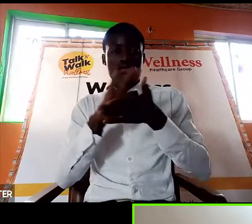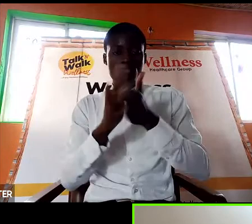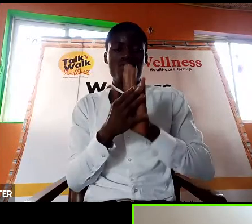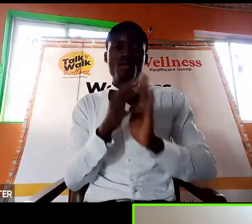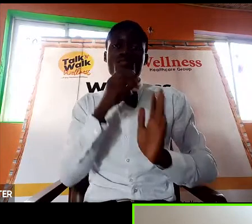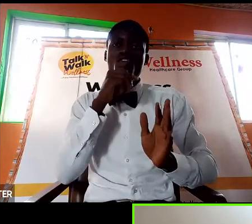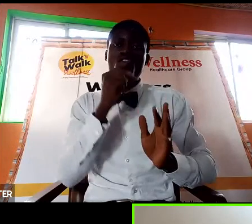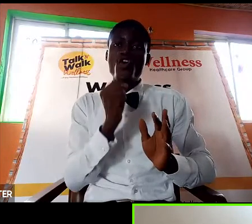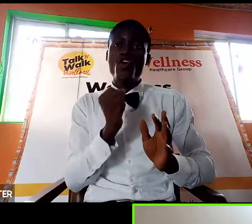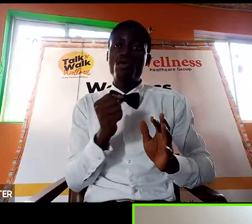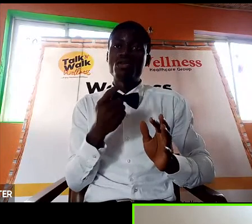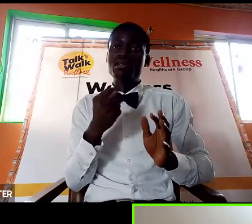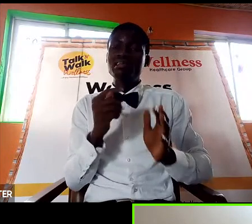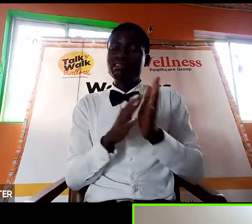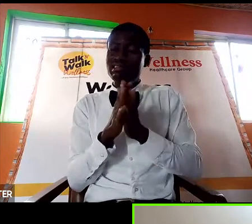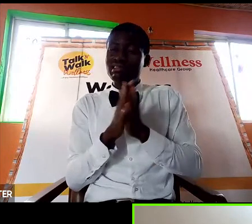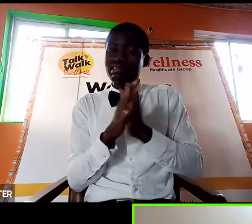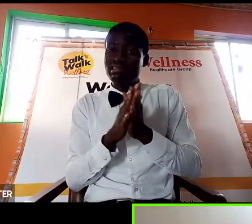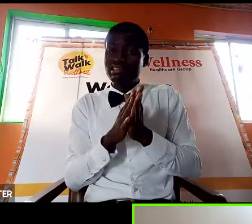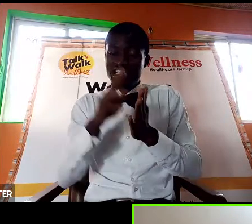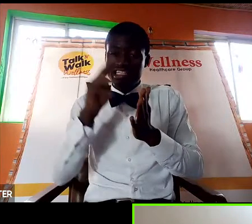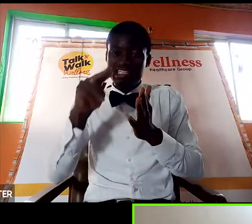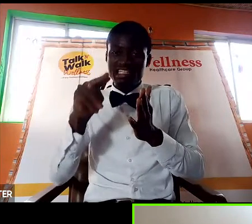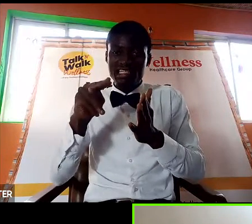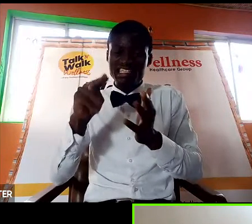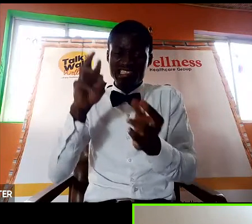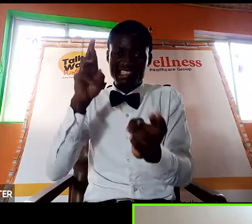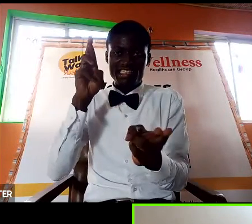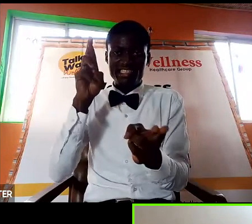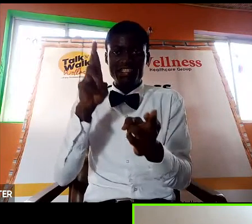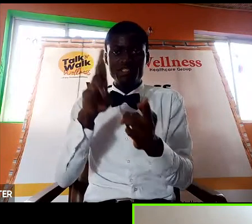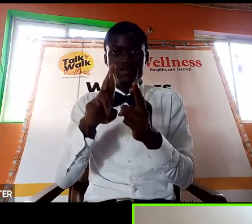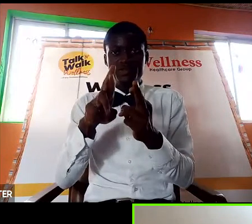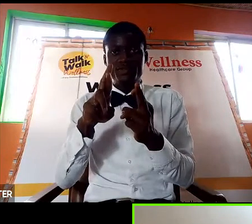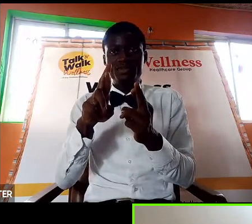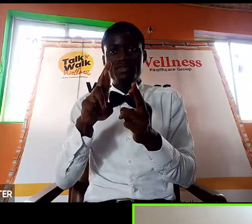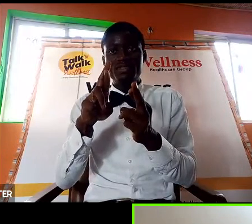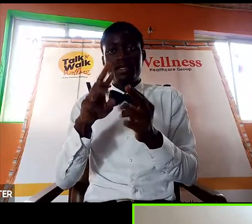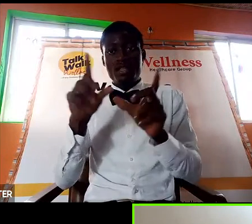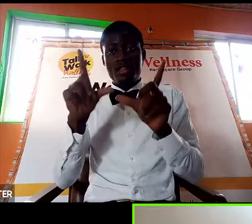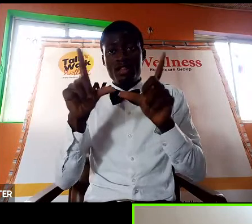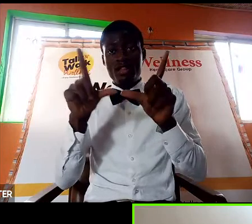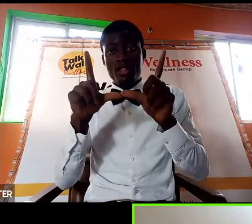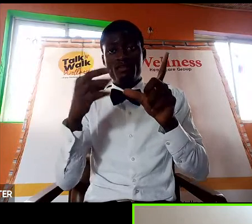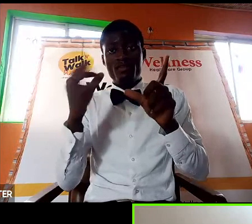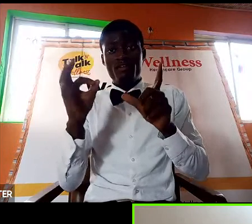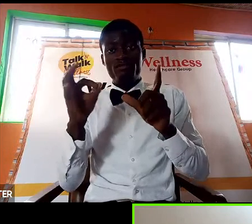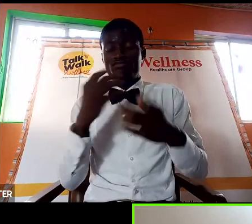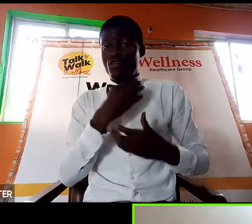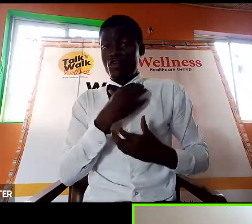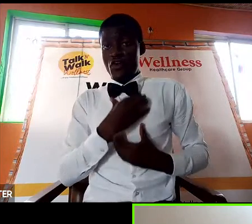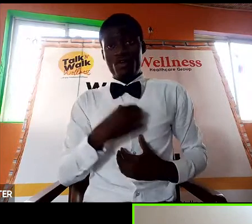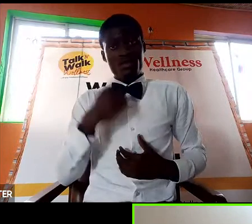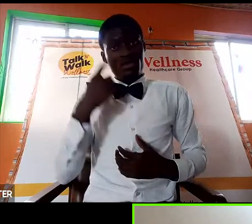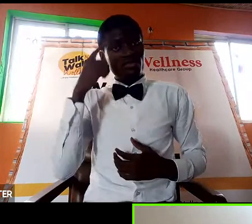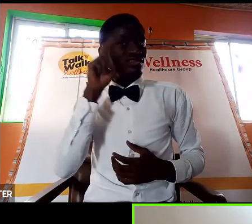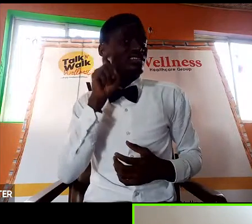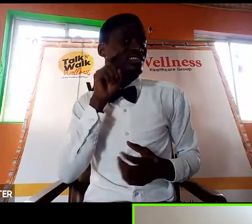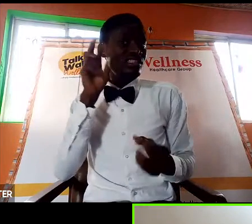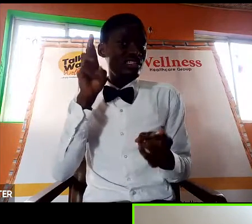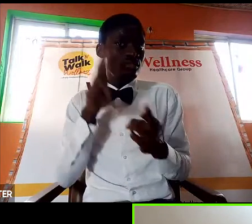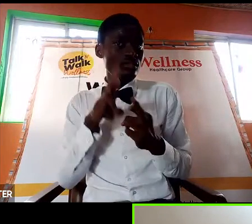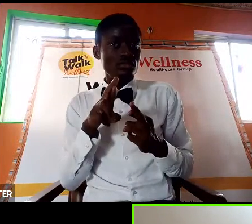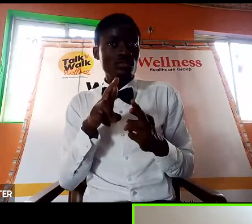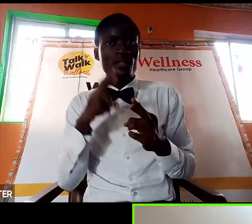of arousal is also not so easy as a result of hormone. And of course, that is why it is very important to keep